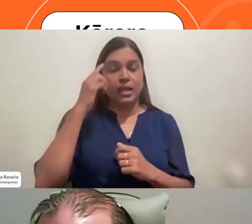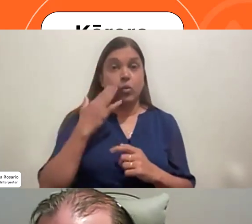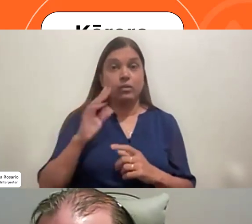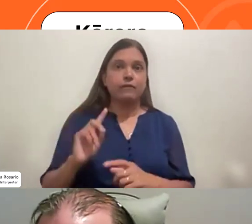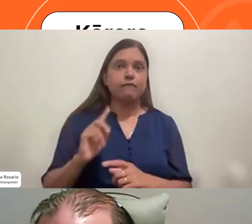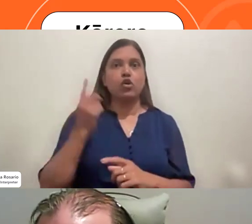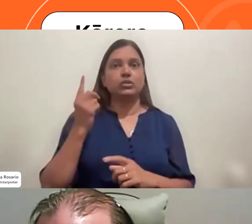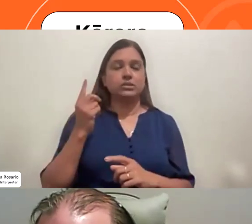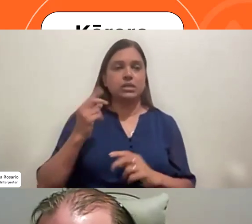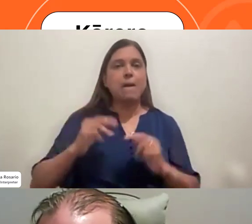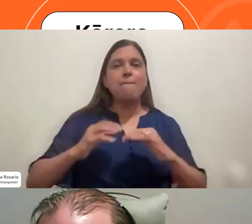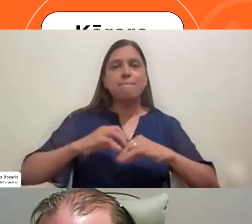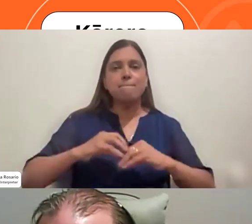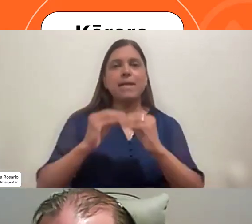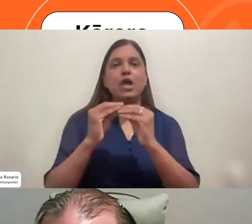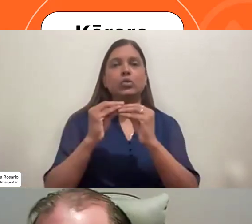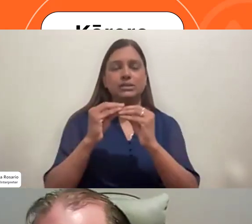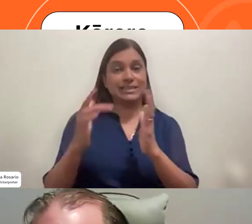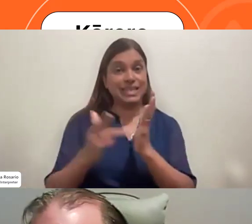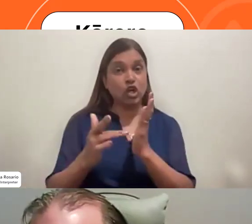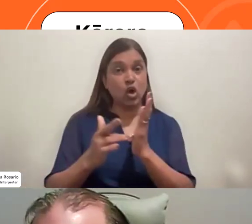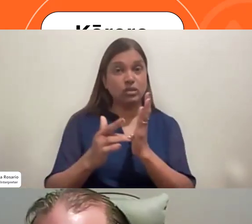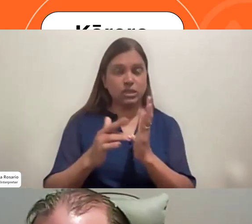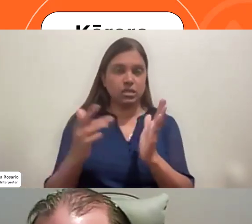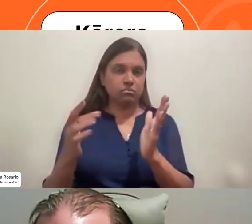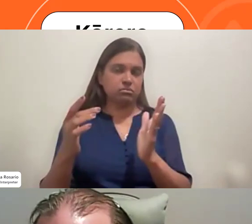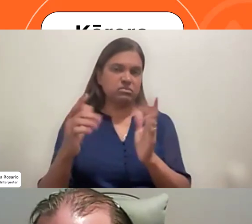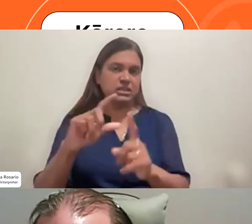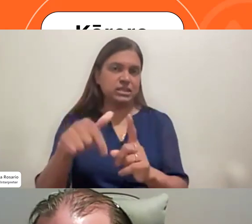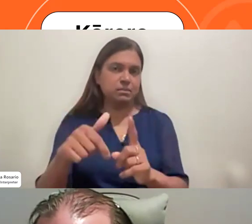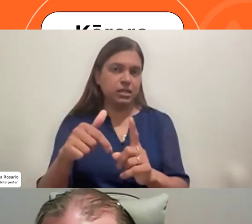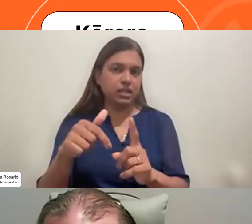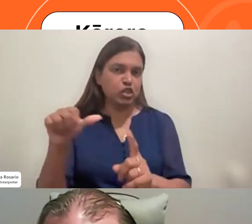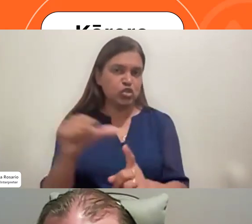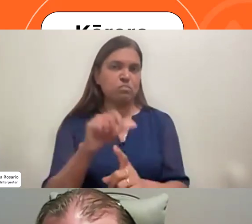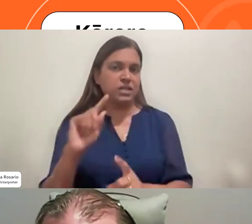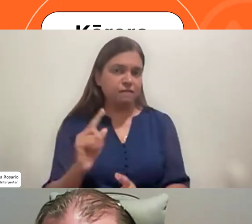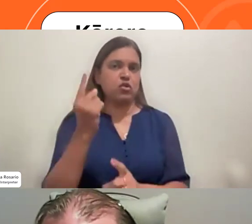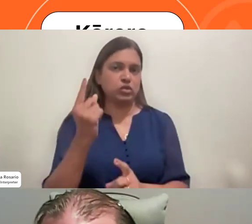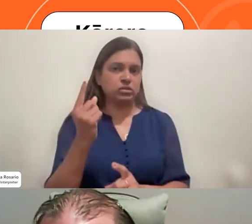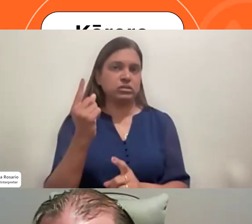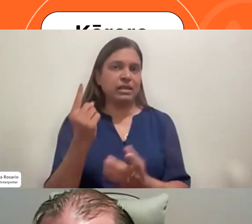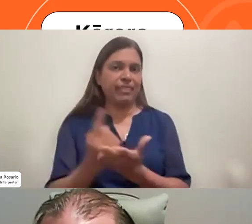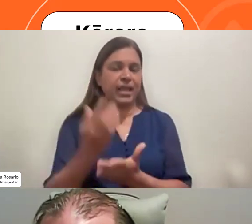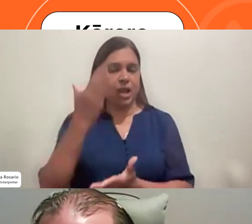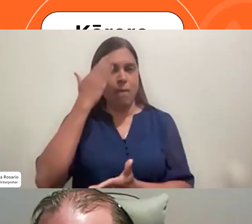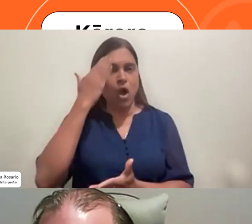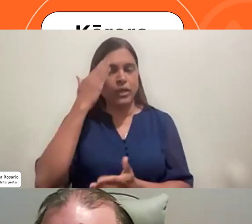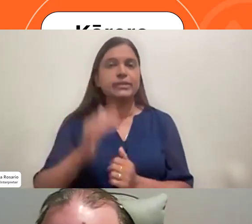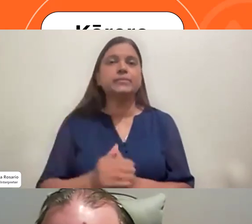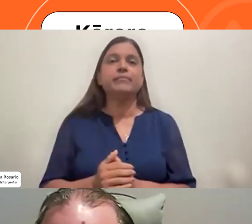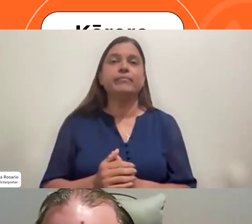build technologies. And as I noted, I work for Amazon, and our business